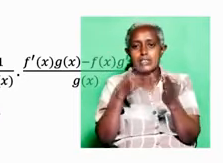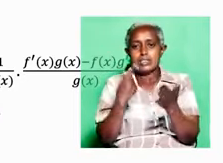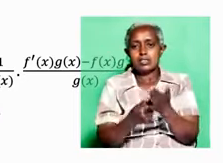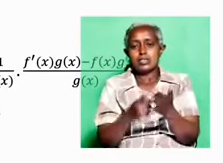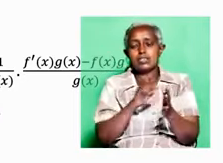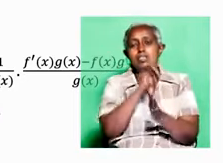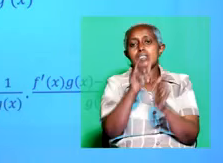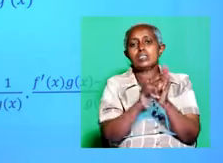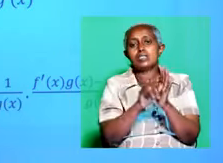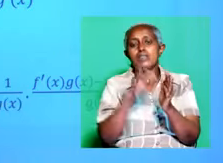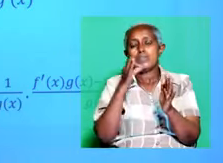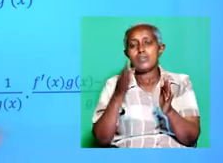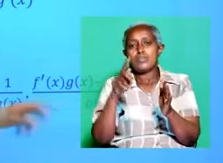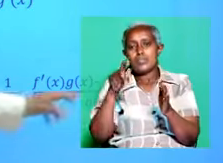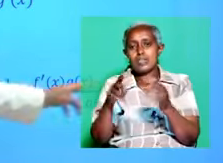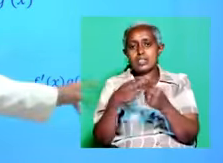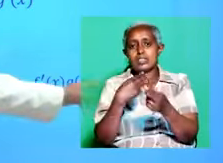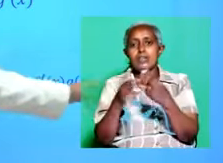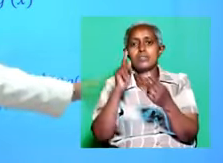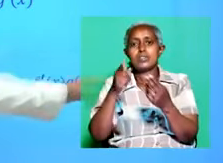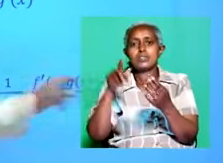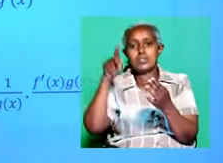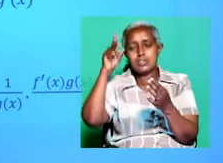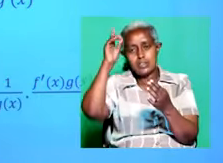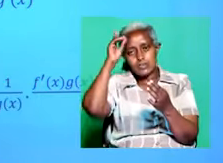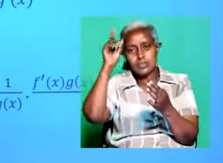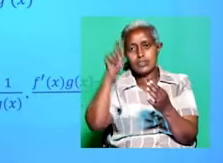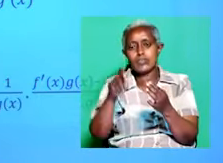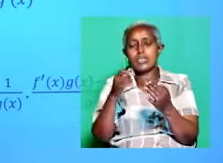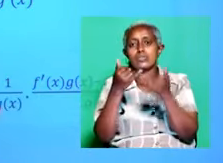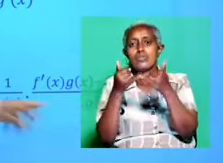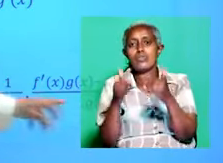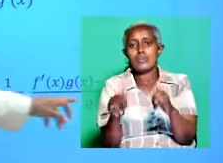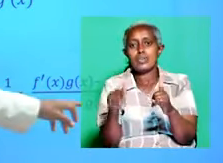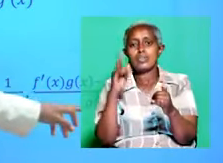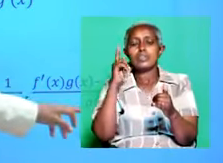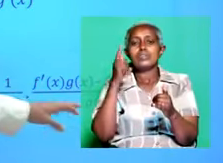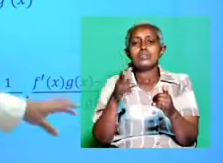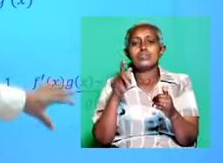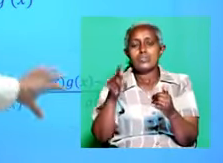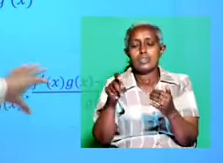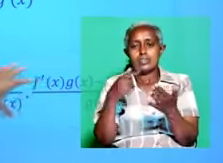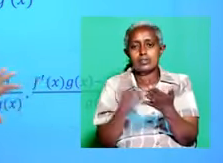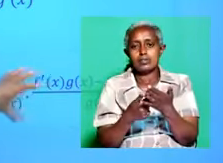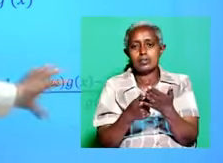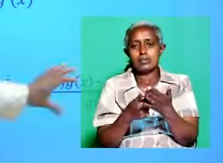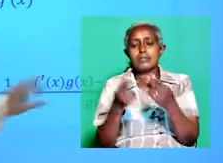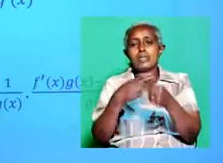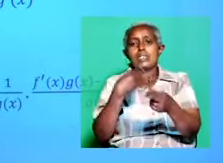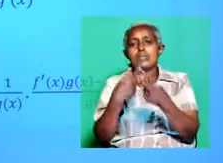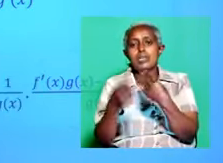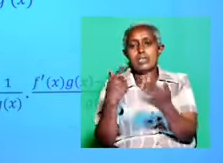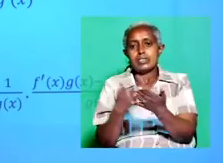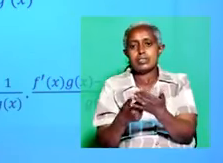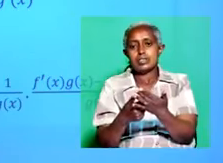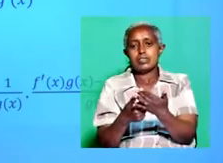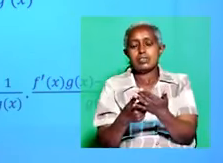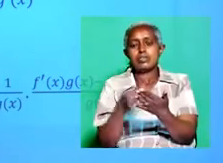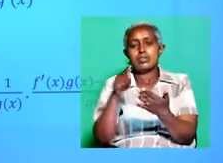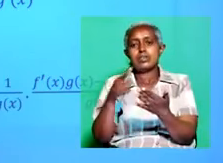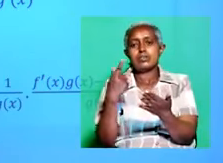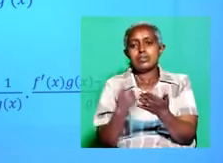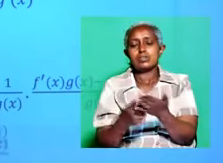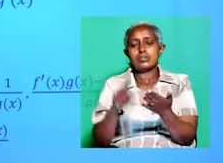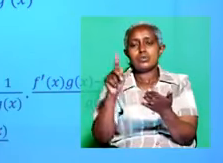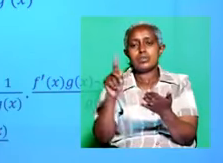this itself f of x times g derivative of x over g of x. So when you multiply this, you'll have this